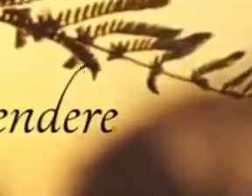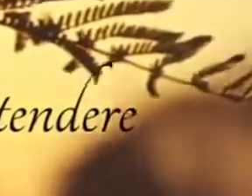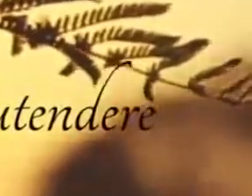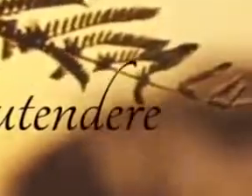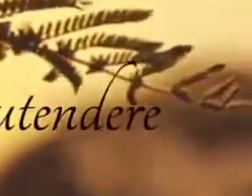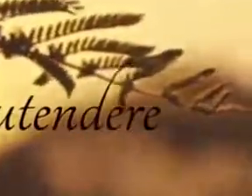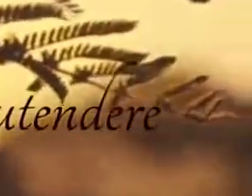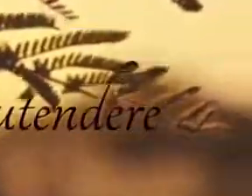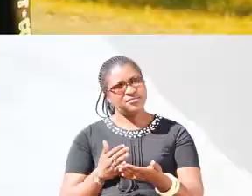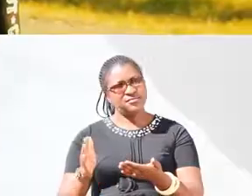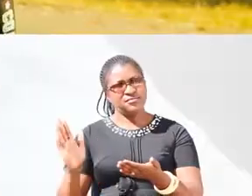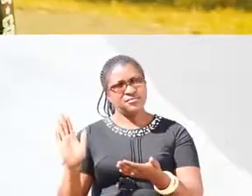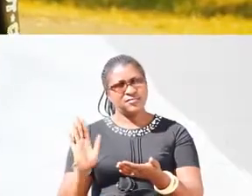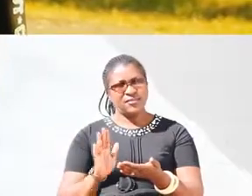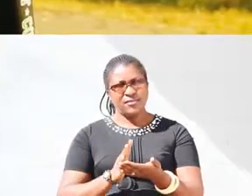Samasara.